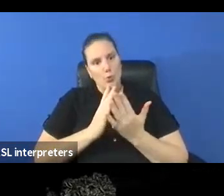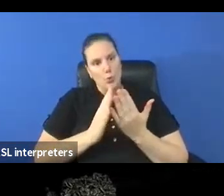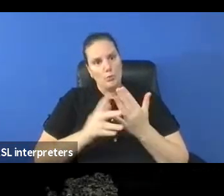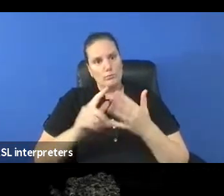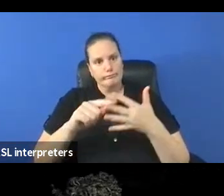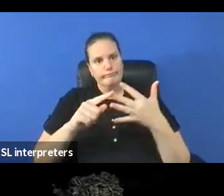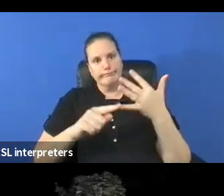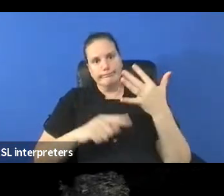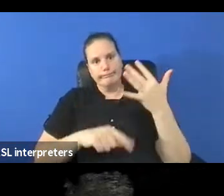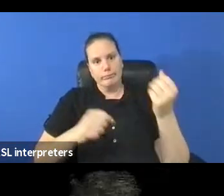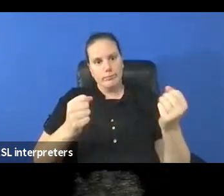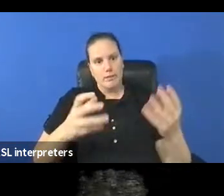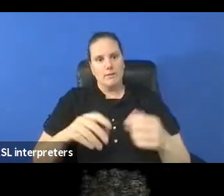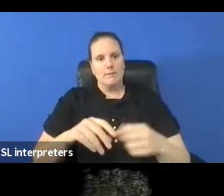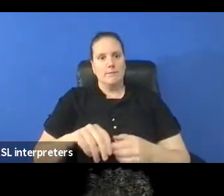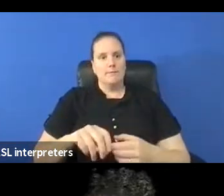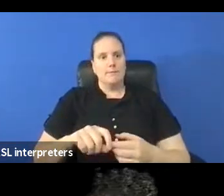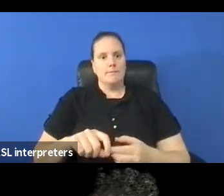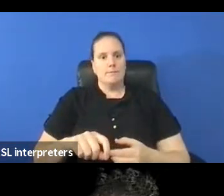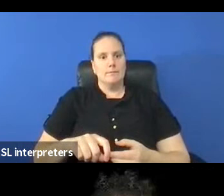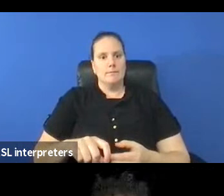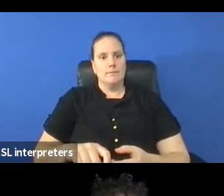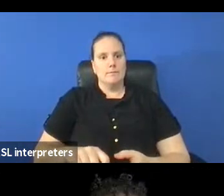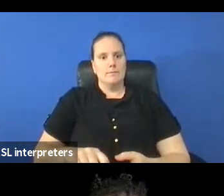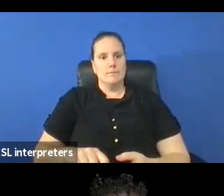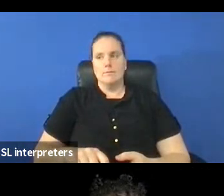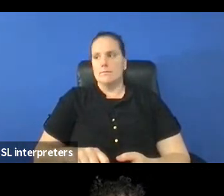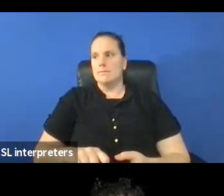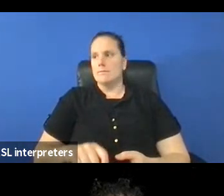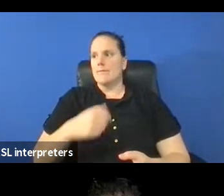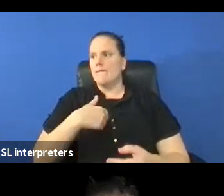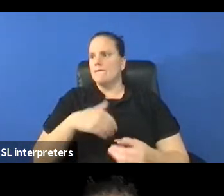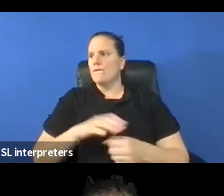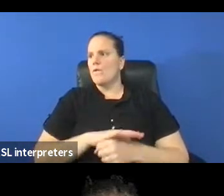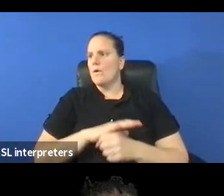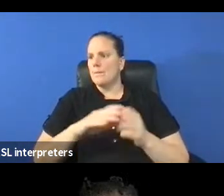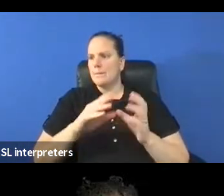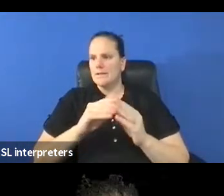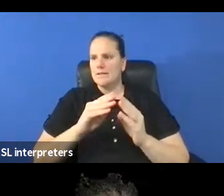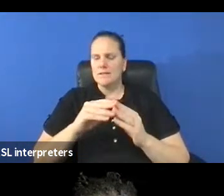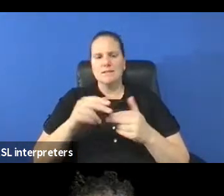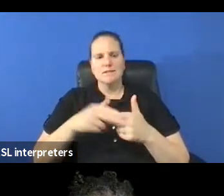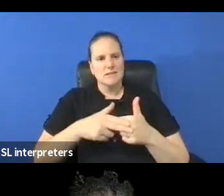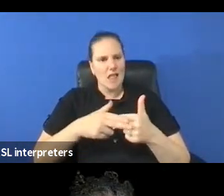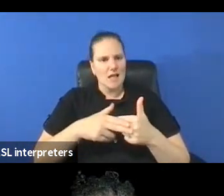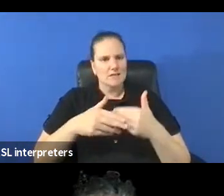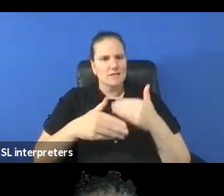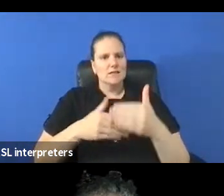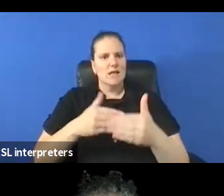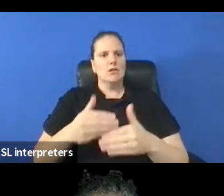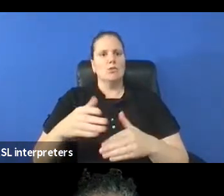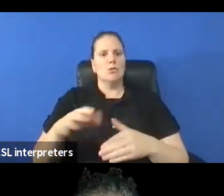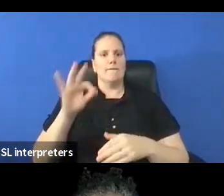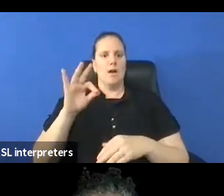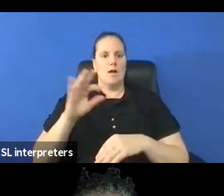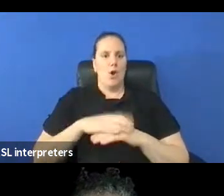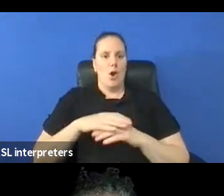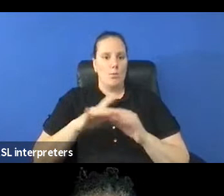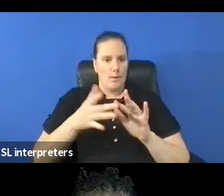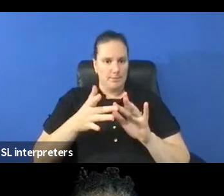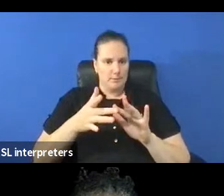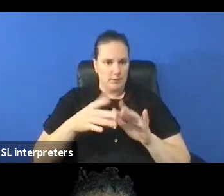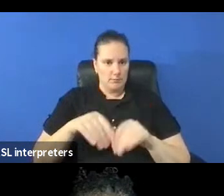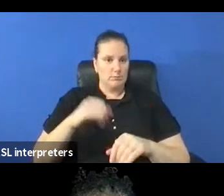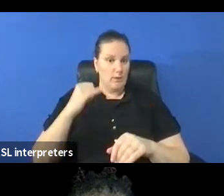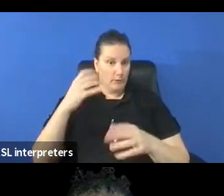those. There are that full meeting and then the slide deck, and that you can find on the website